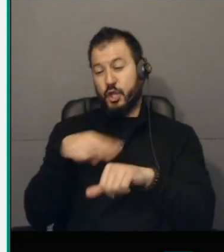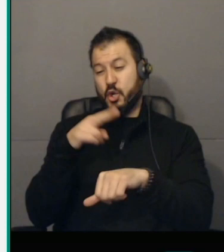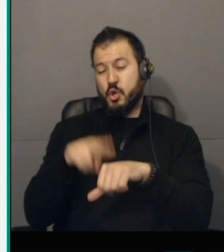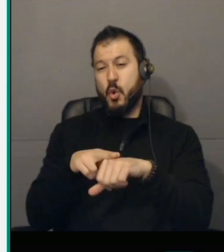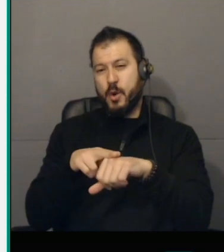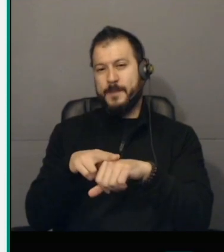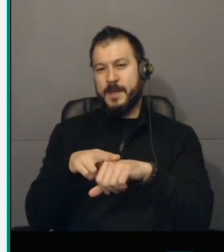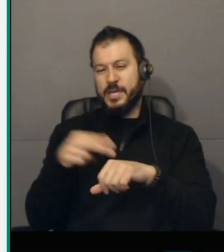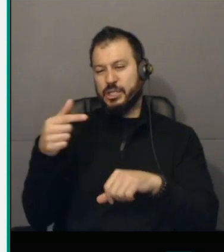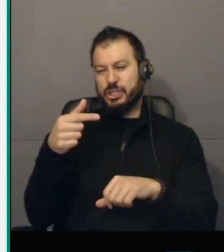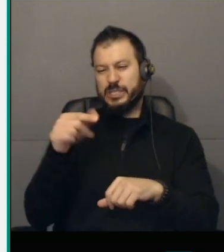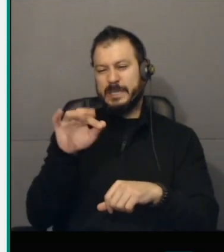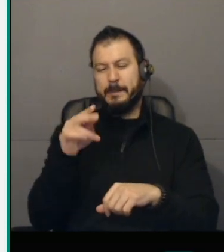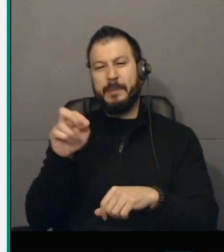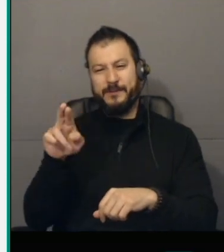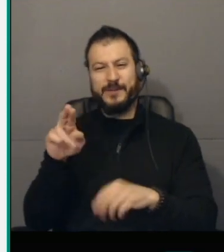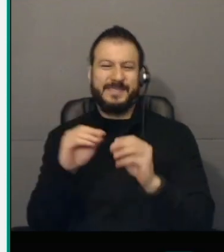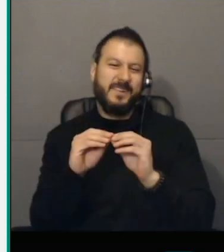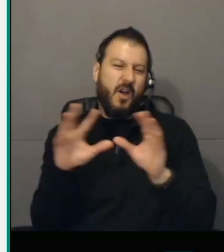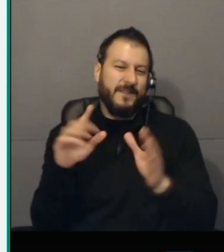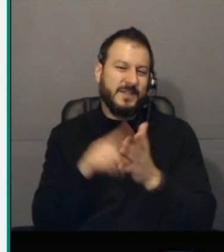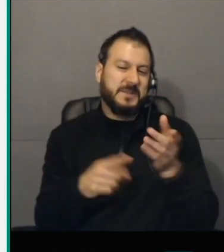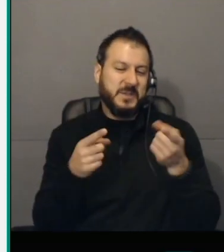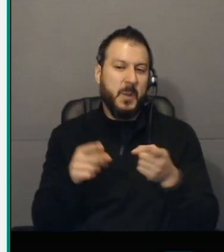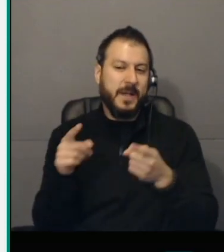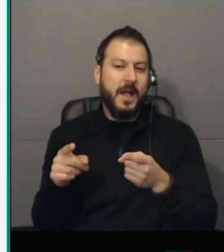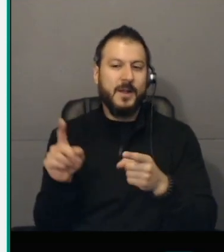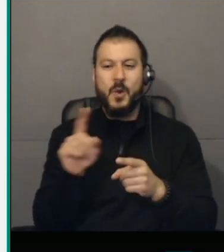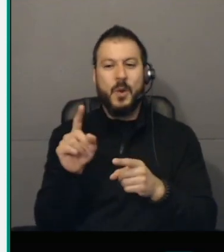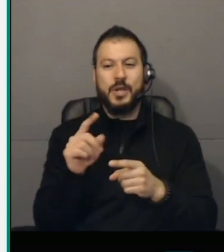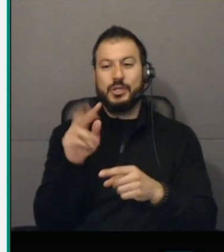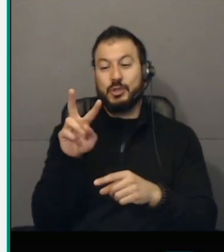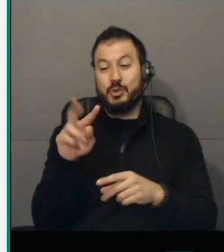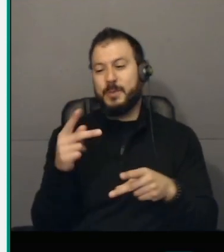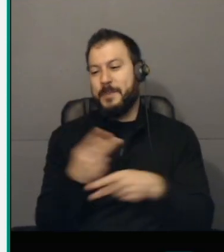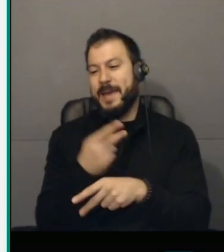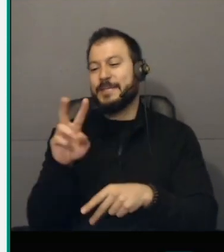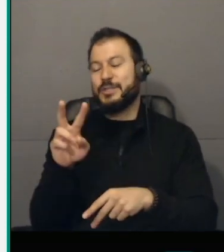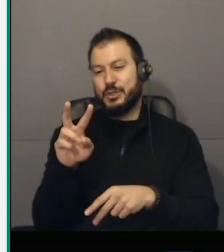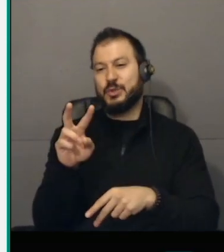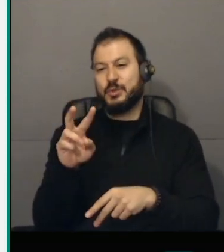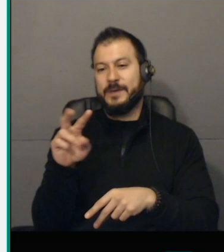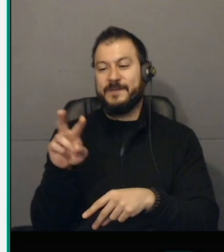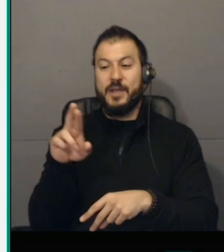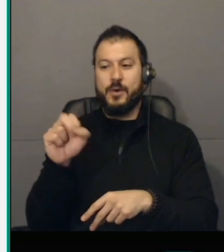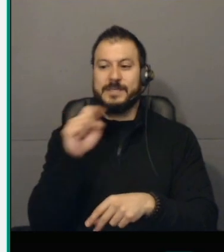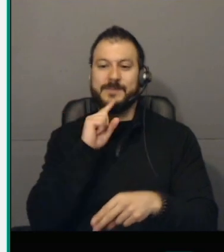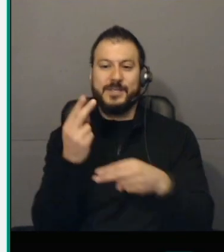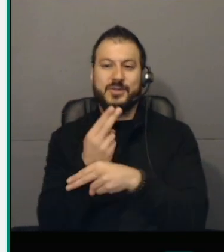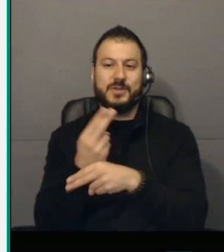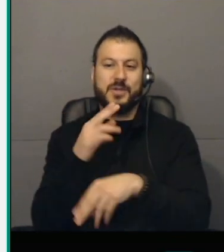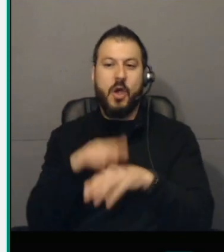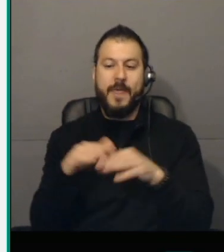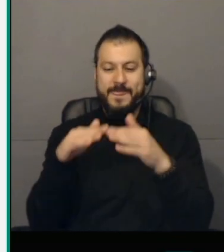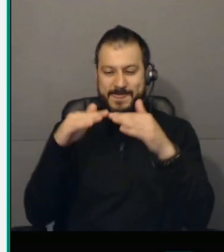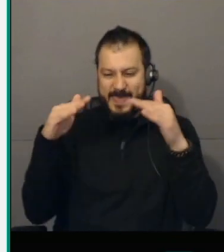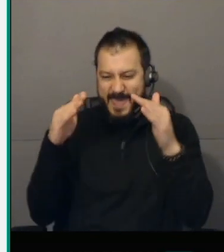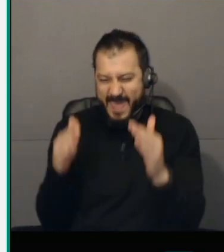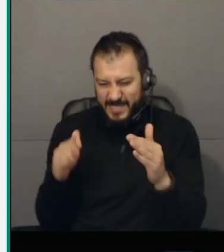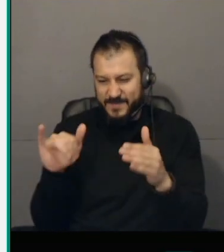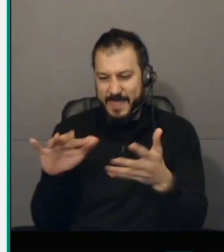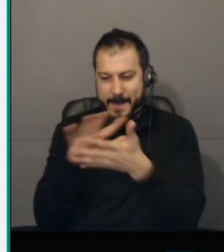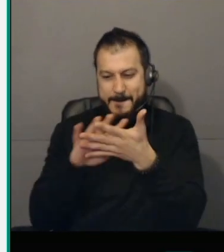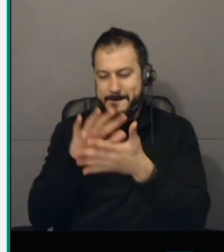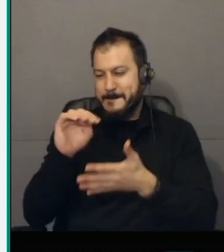normal gbuffer, it's kind of obvious what's going on where essentially 2x2 VRS is being used on the edge of that